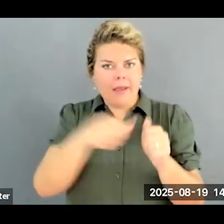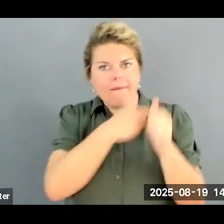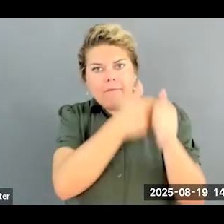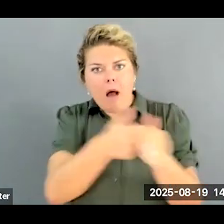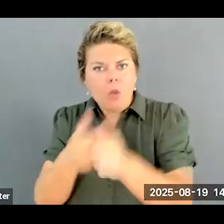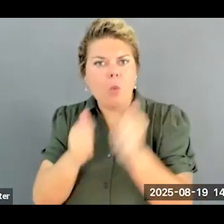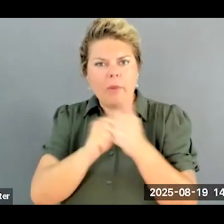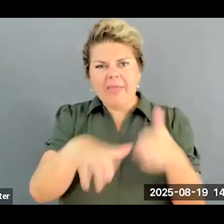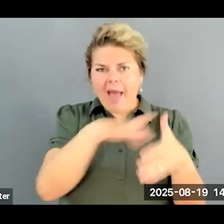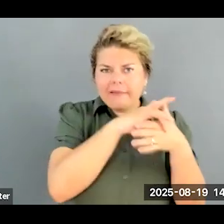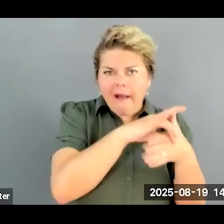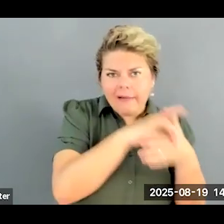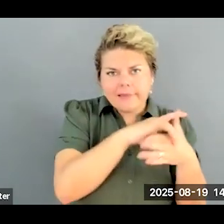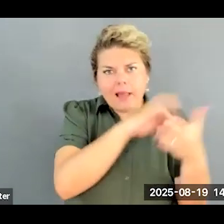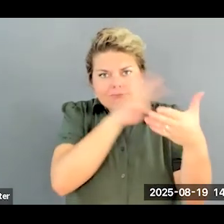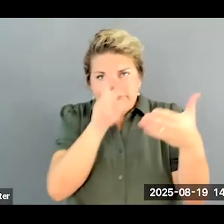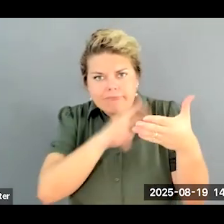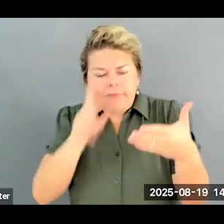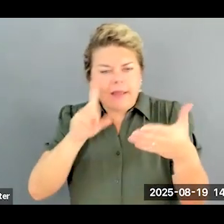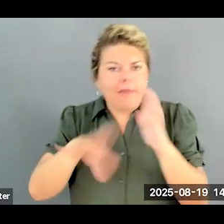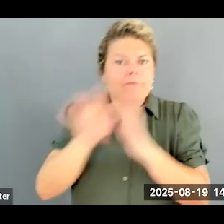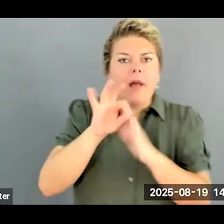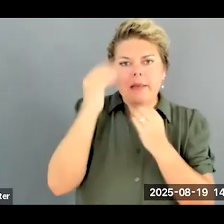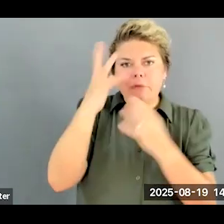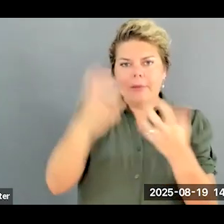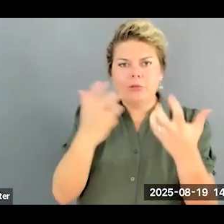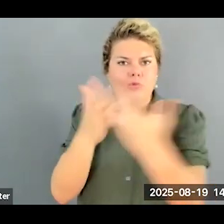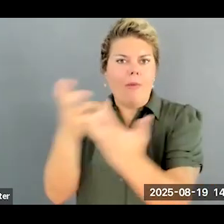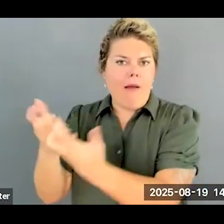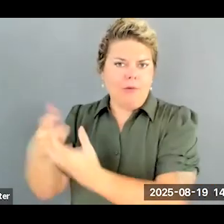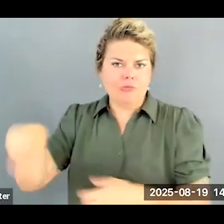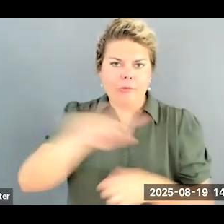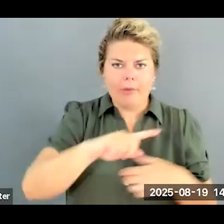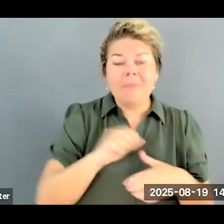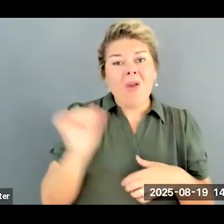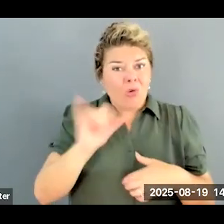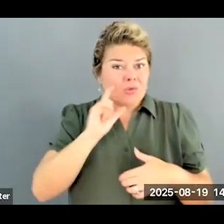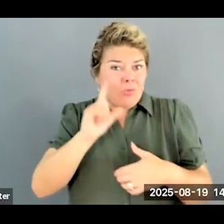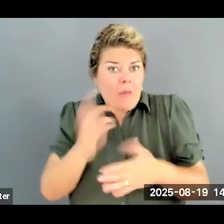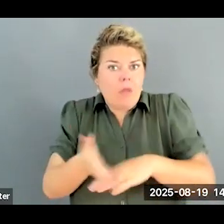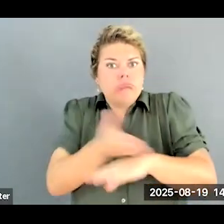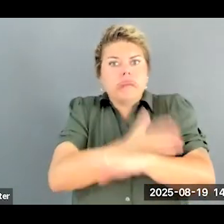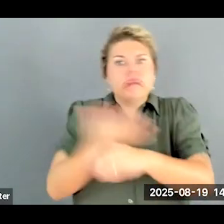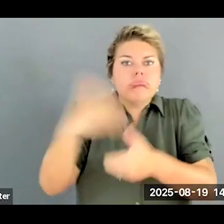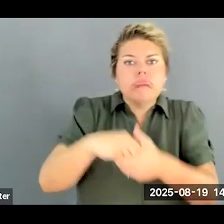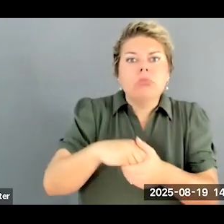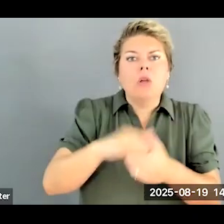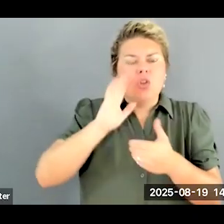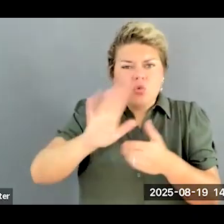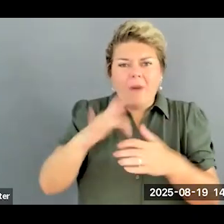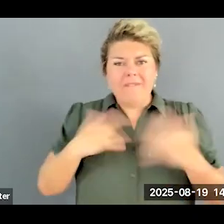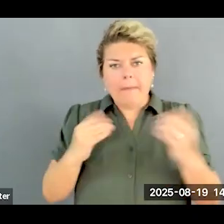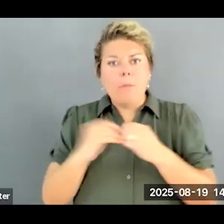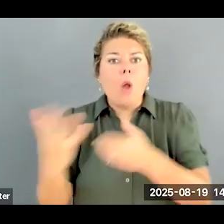the content and find the information they need easily. This also helps to increase participation and make your event more inclusive to